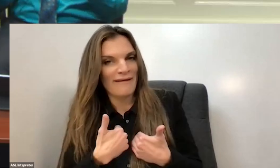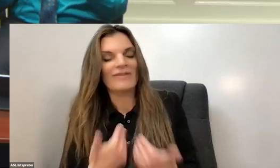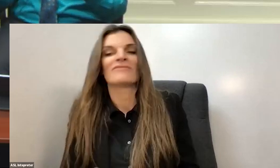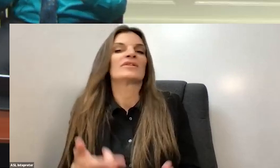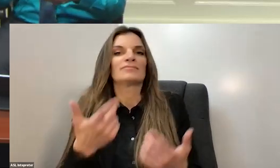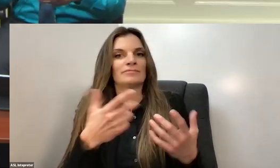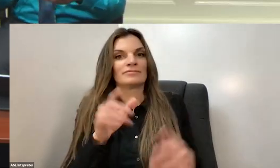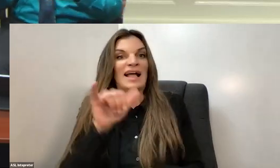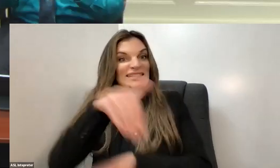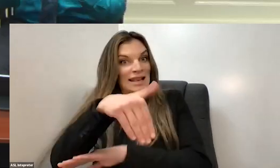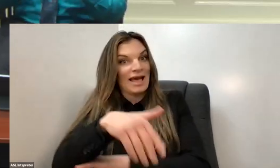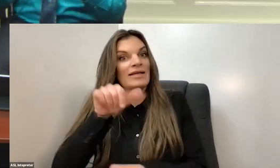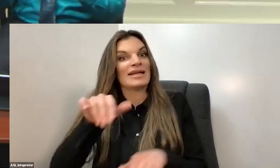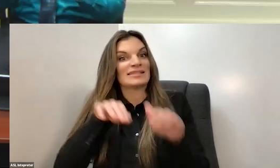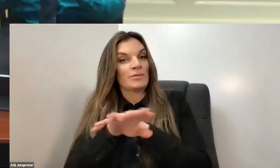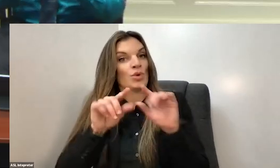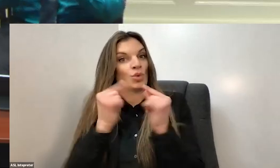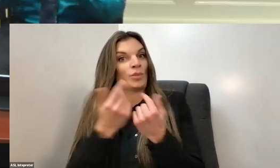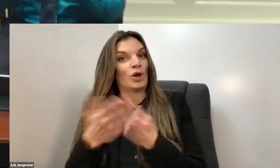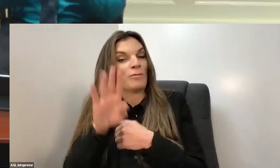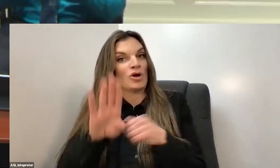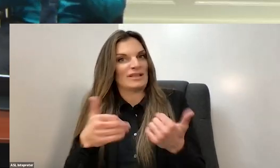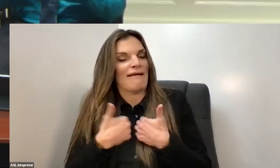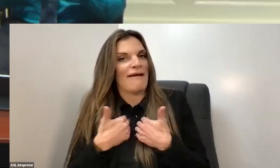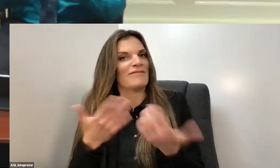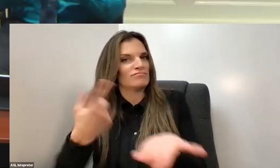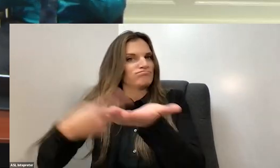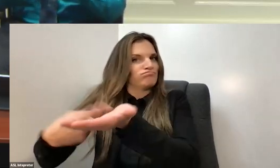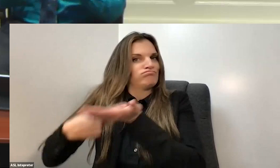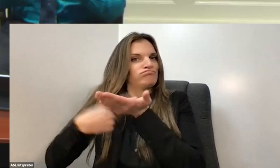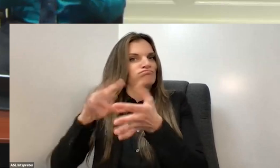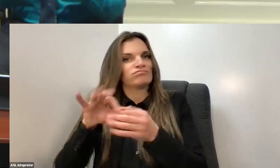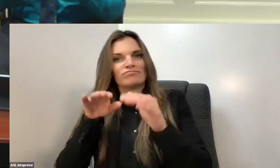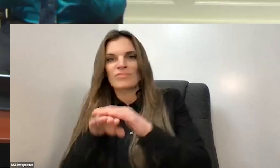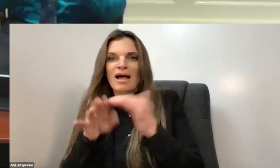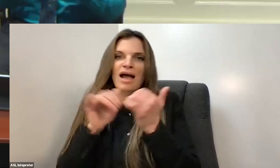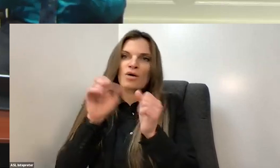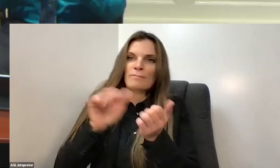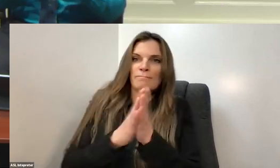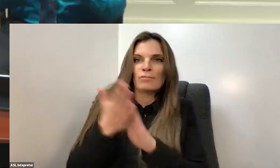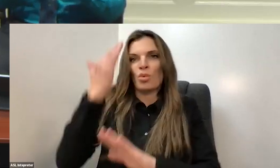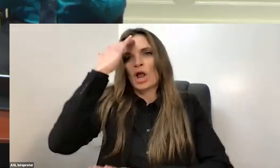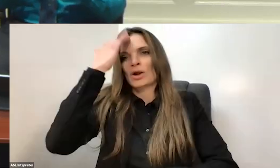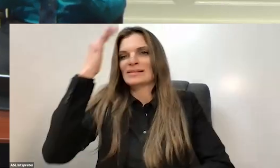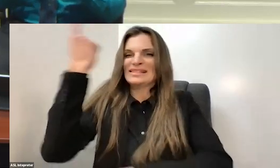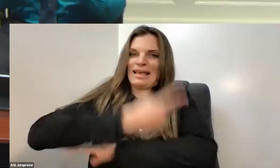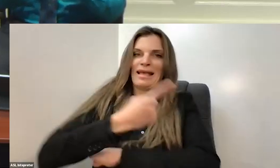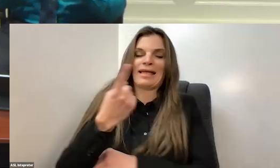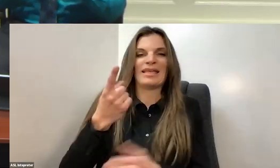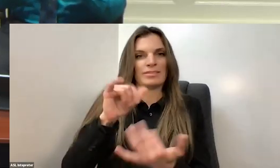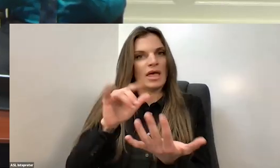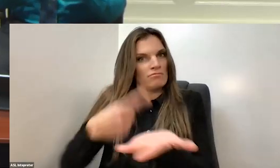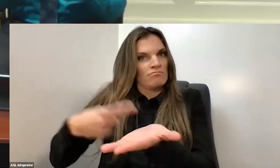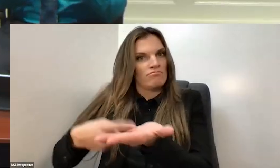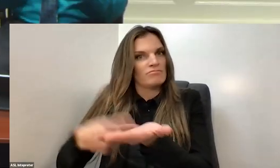got a meeting tonight that they're hosting all about accessibility, Global Accessibility Awareness yep. Day. And so,